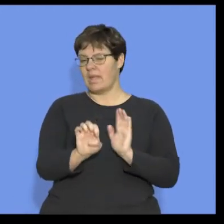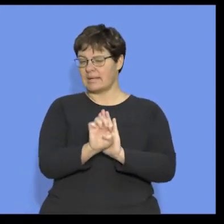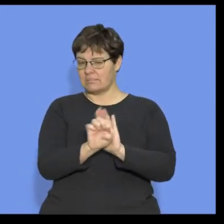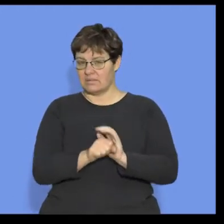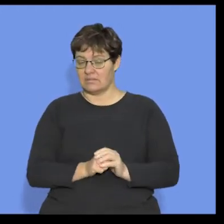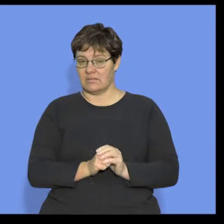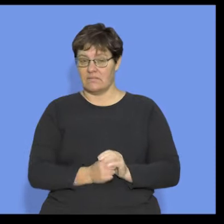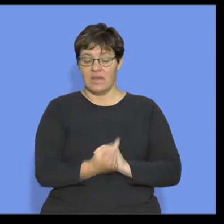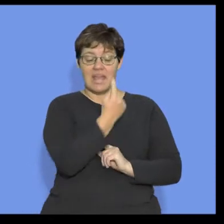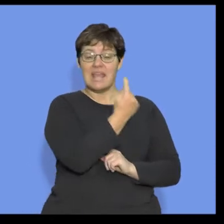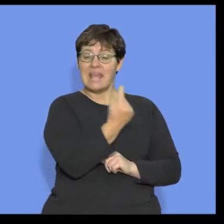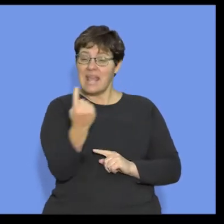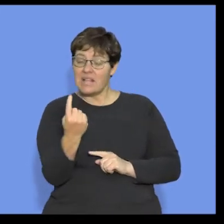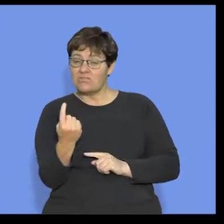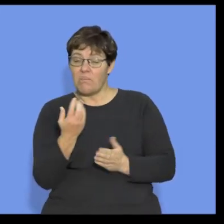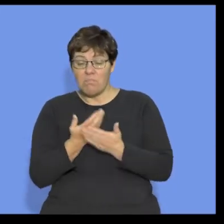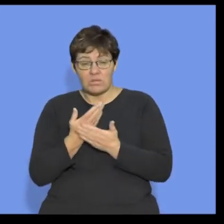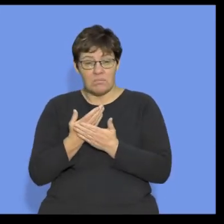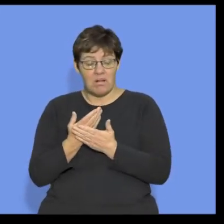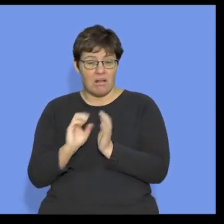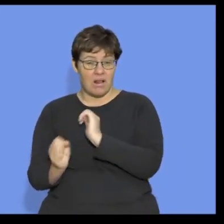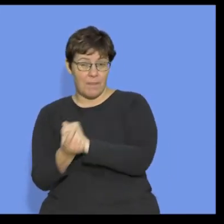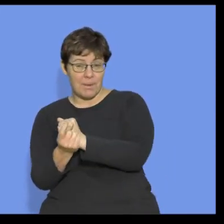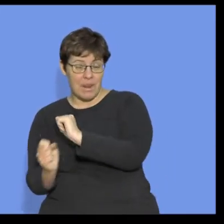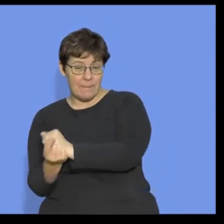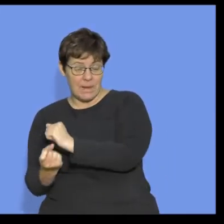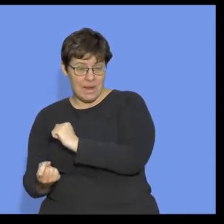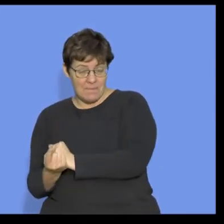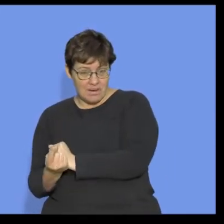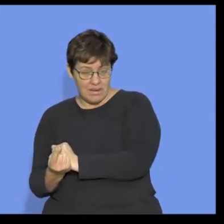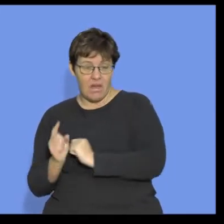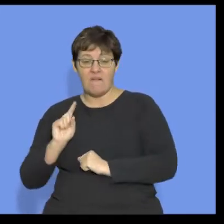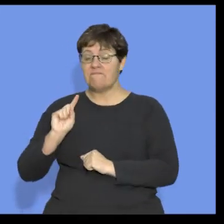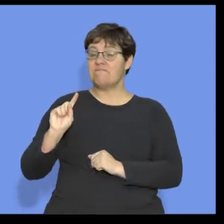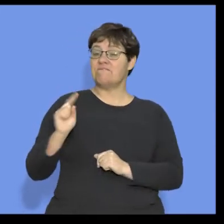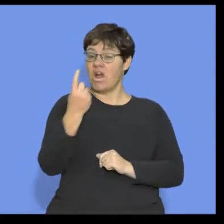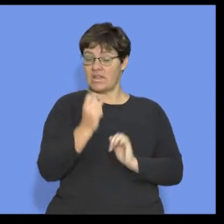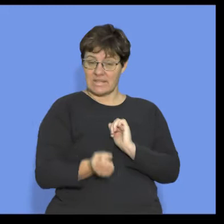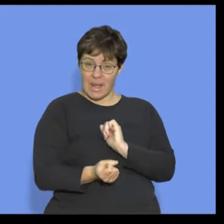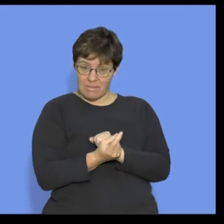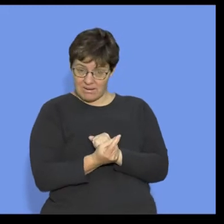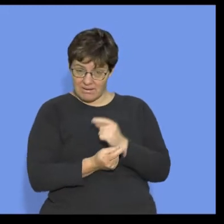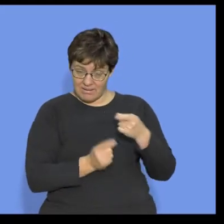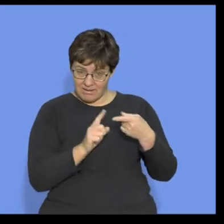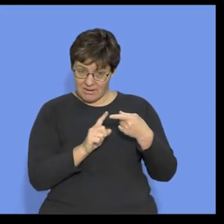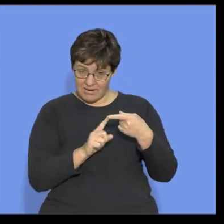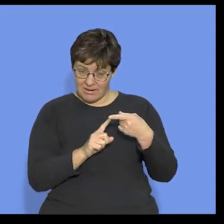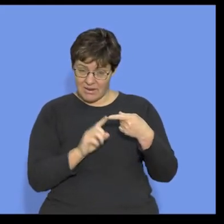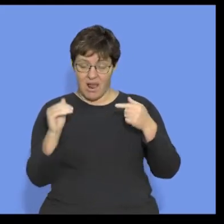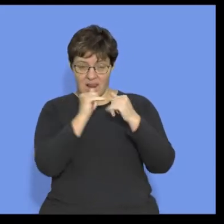example. For each possible outcome, the first event, we draw a line,